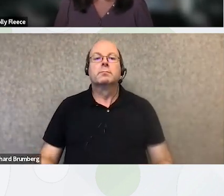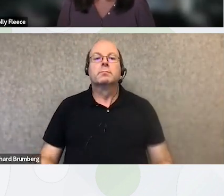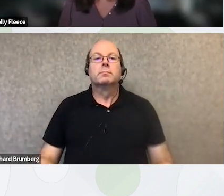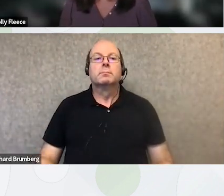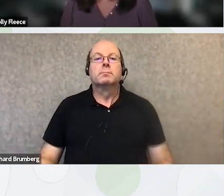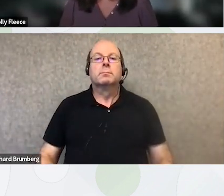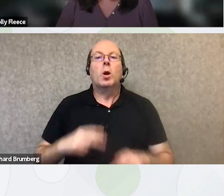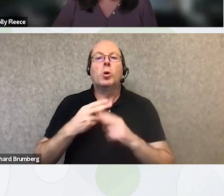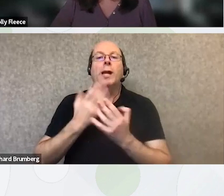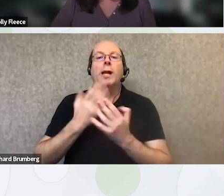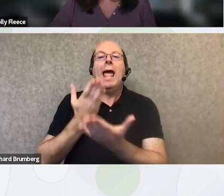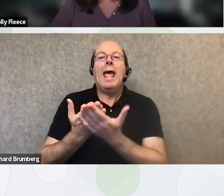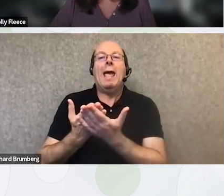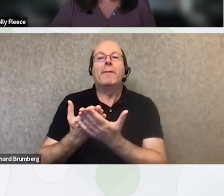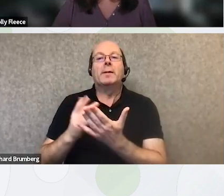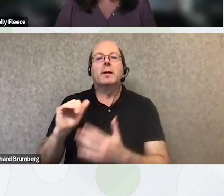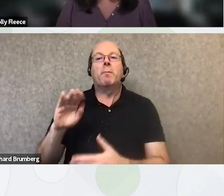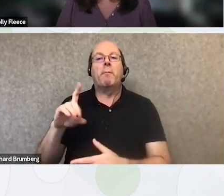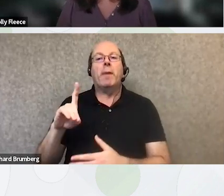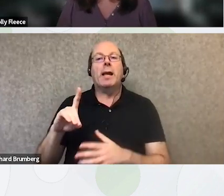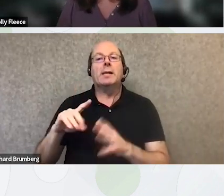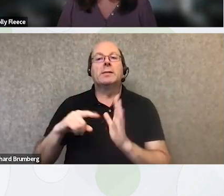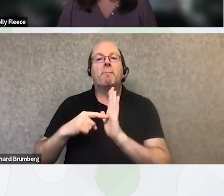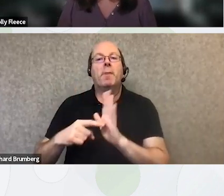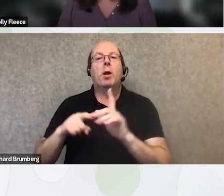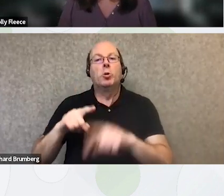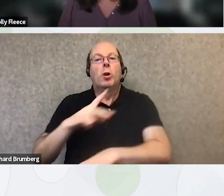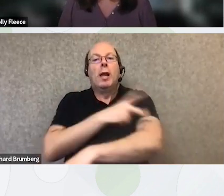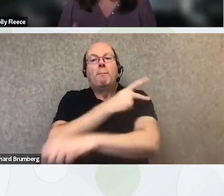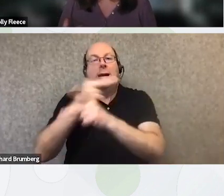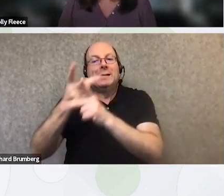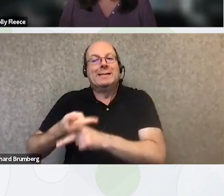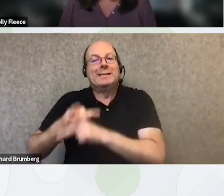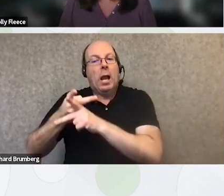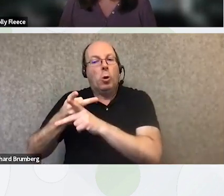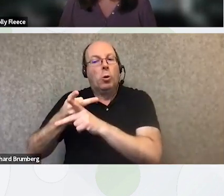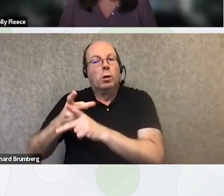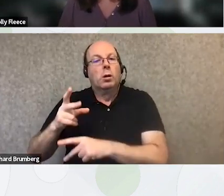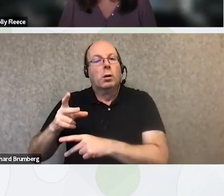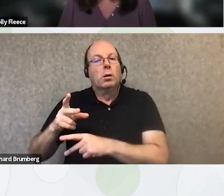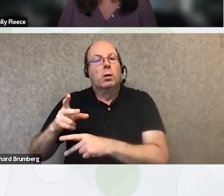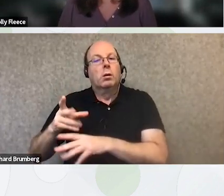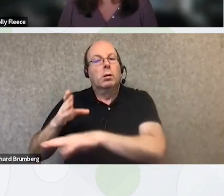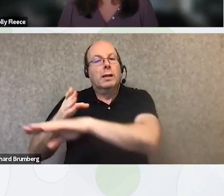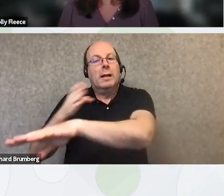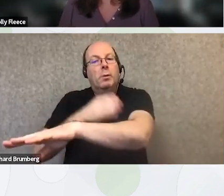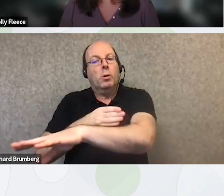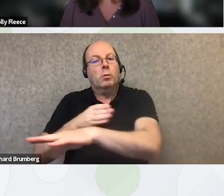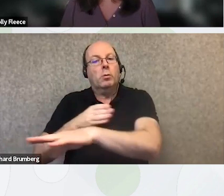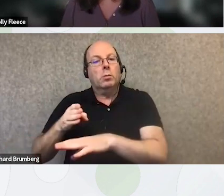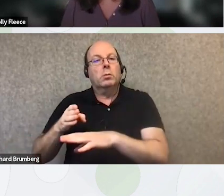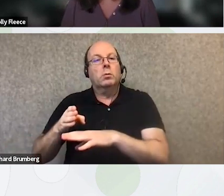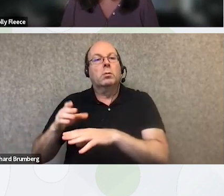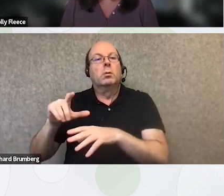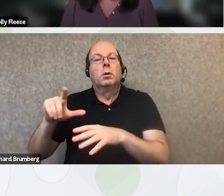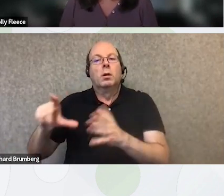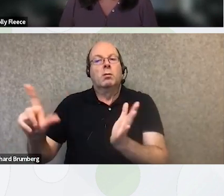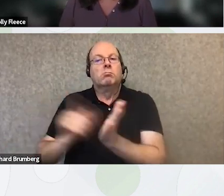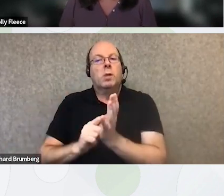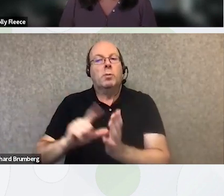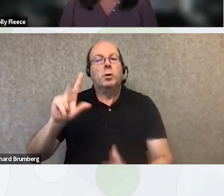evidence-based model for hand transmission during patient care and the role of improved practices, published in The Lancet in